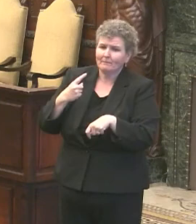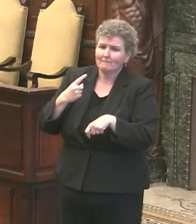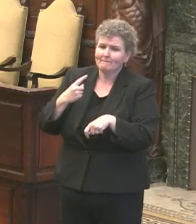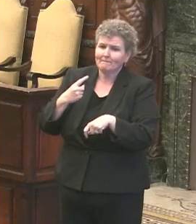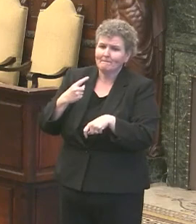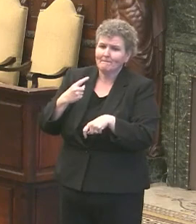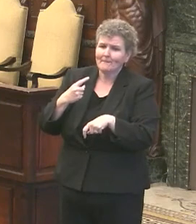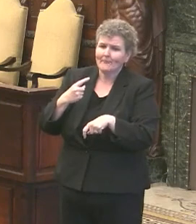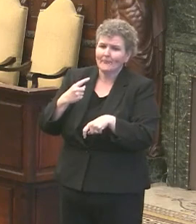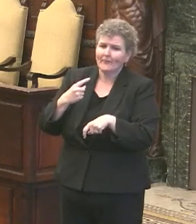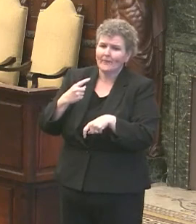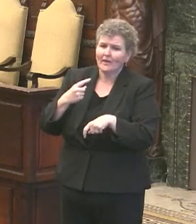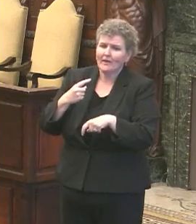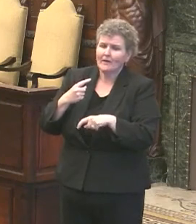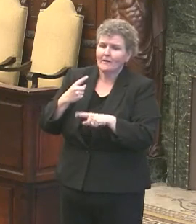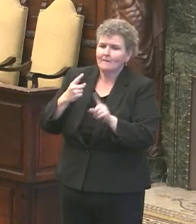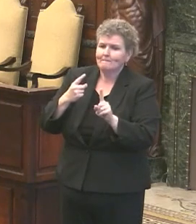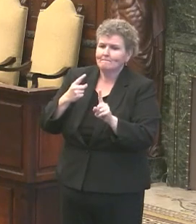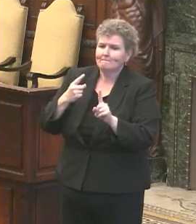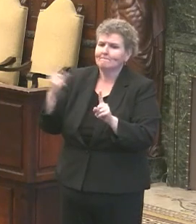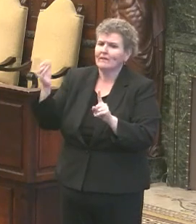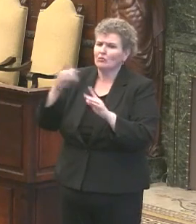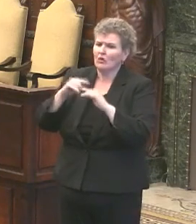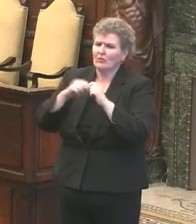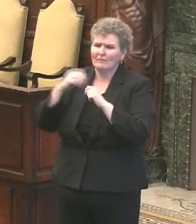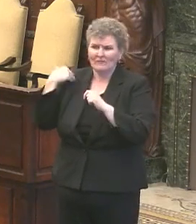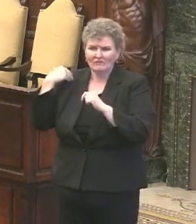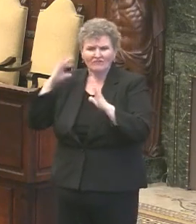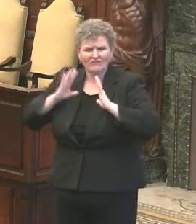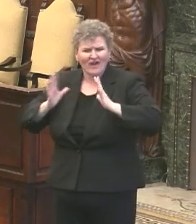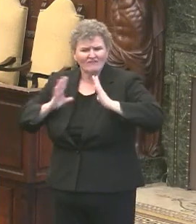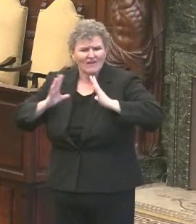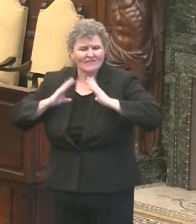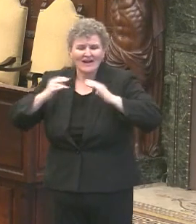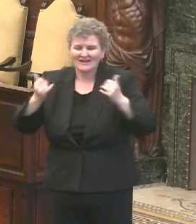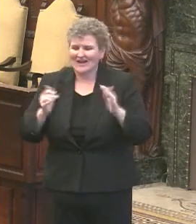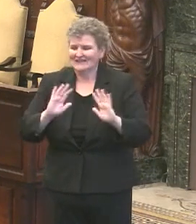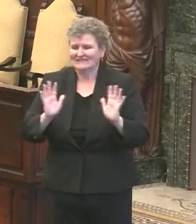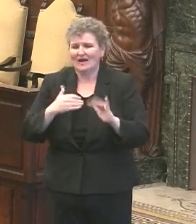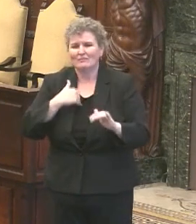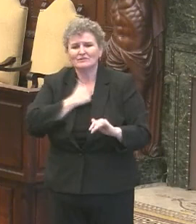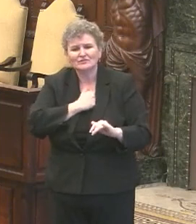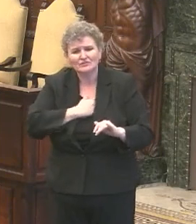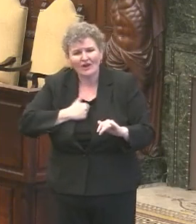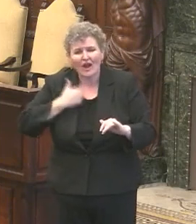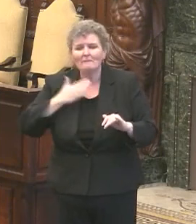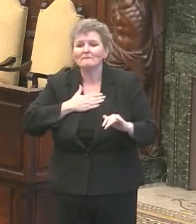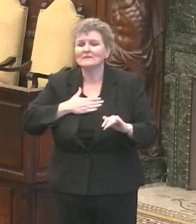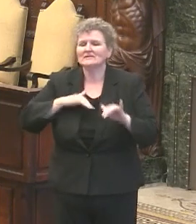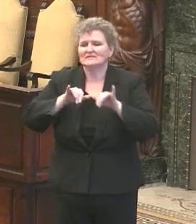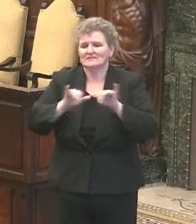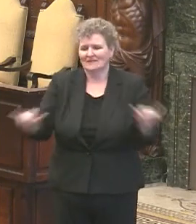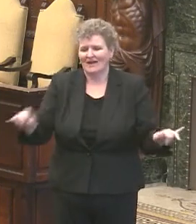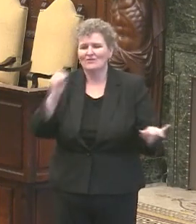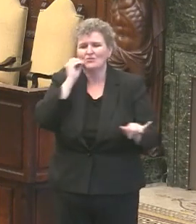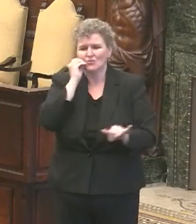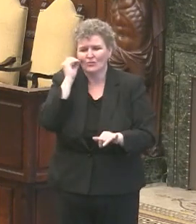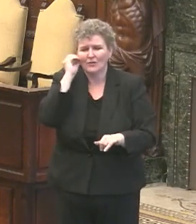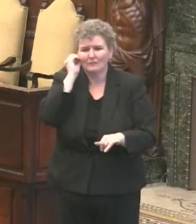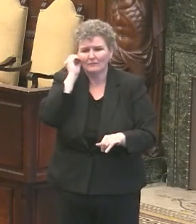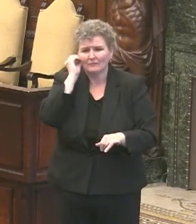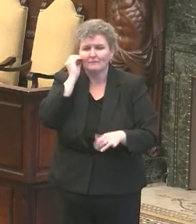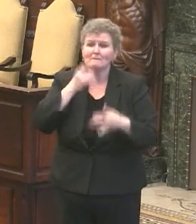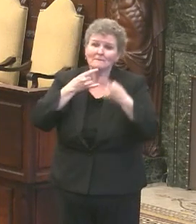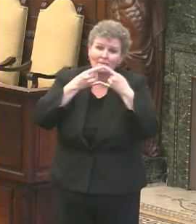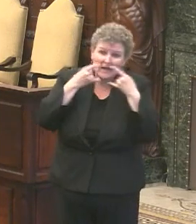have a big family gathering, but not this year, because these are not normal times. And finally, again, wear a mask when you're